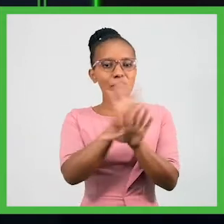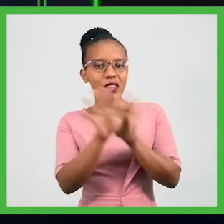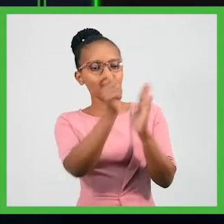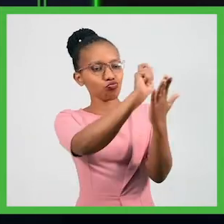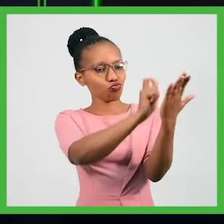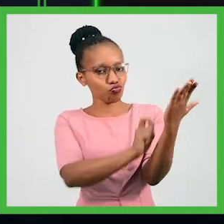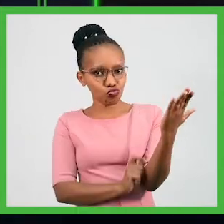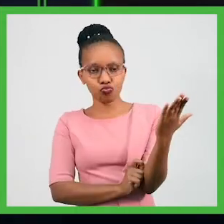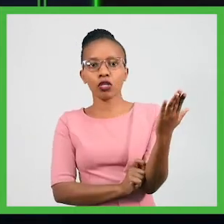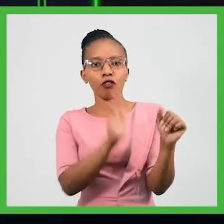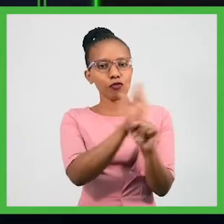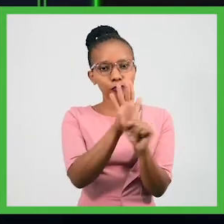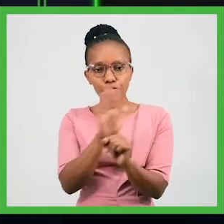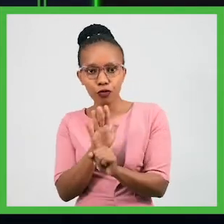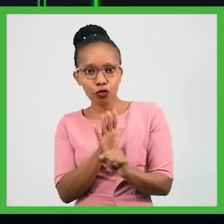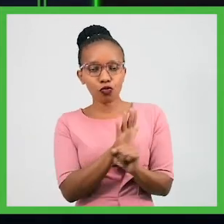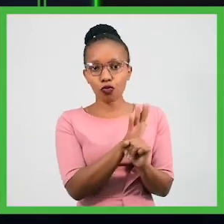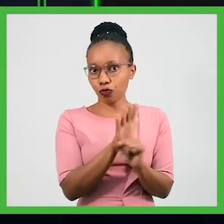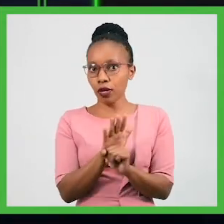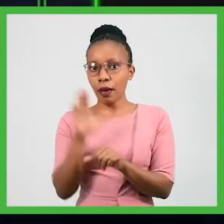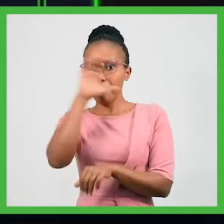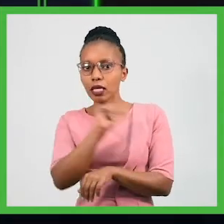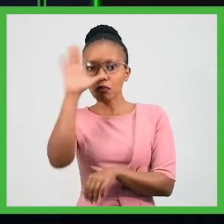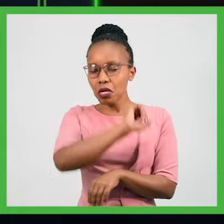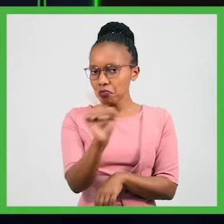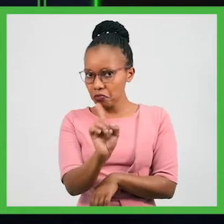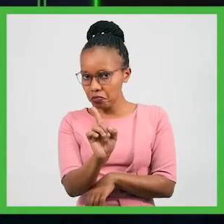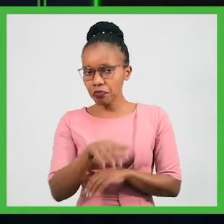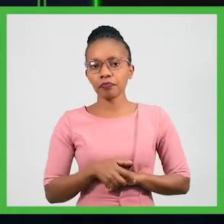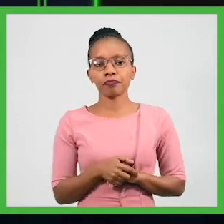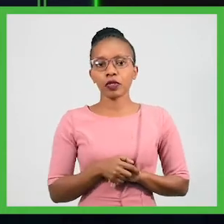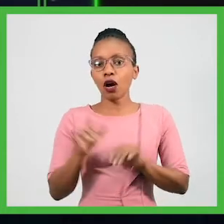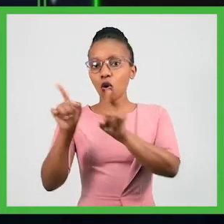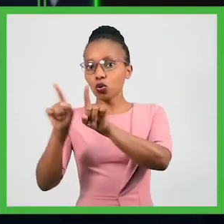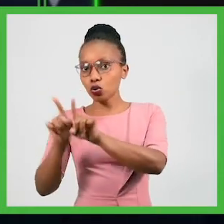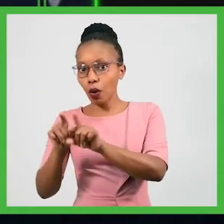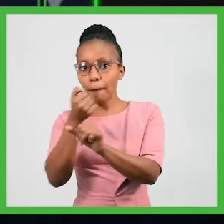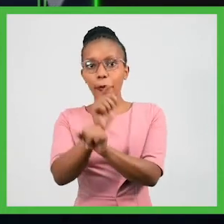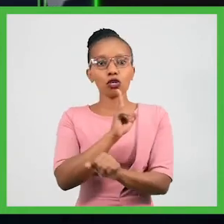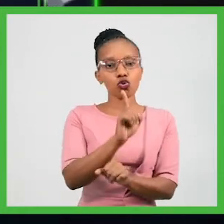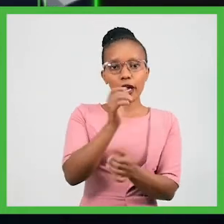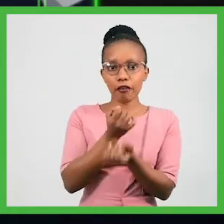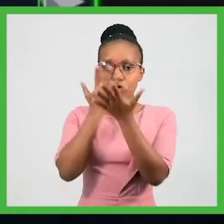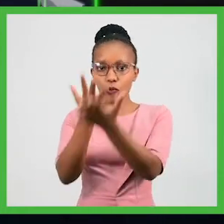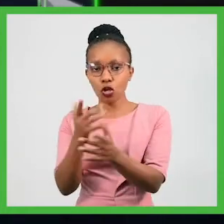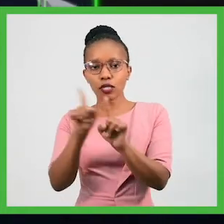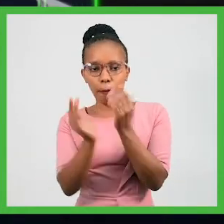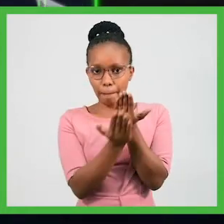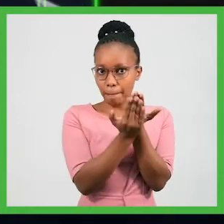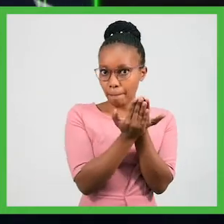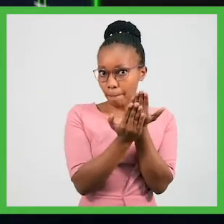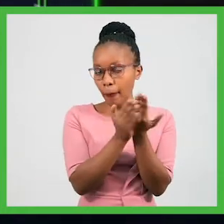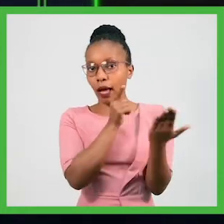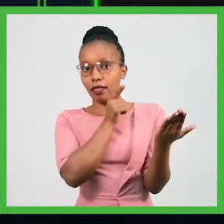application form are populated, that is, none should be left blank. Also, ensure that the information and attachments